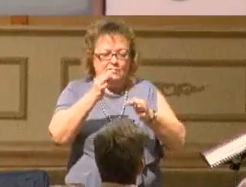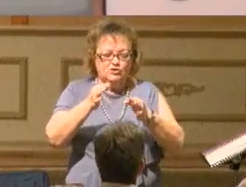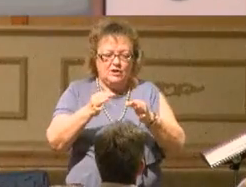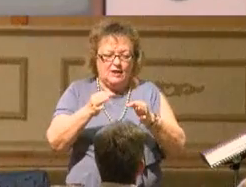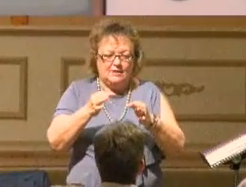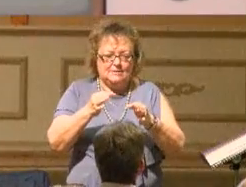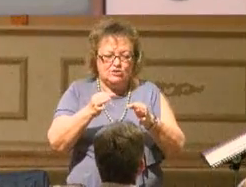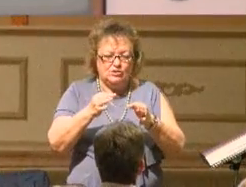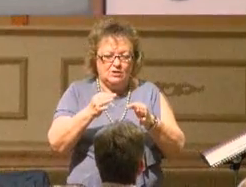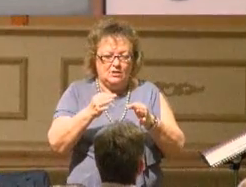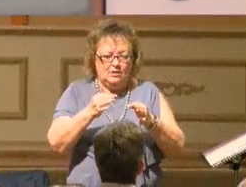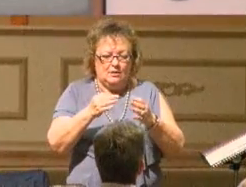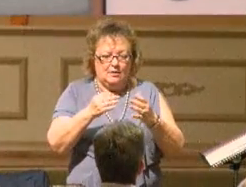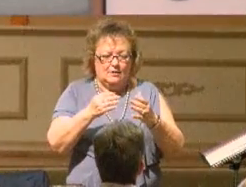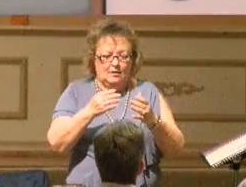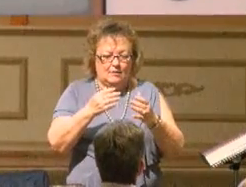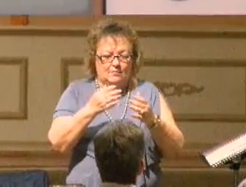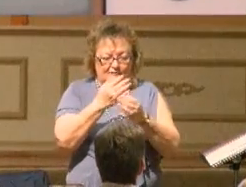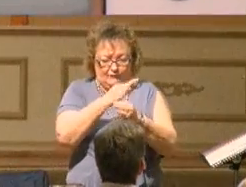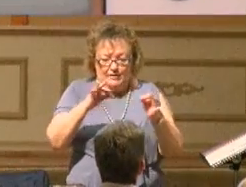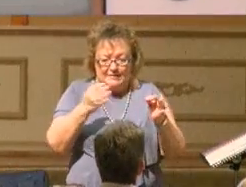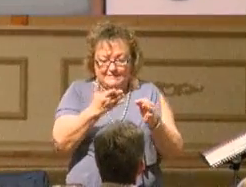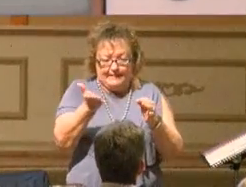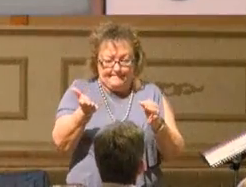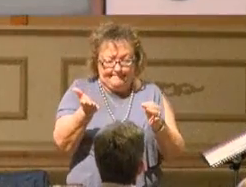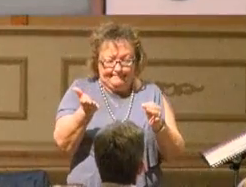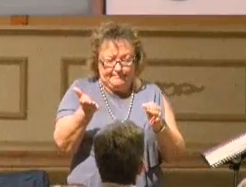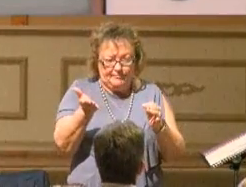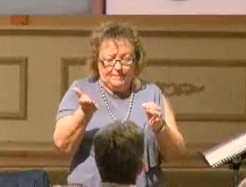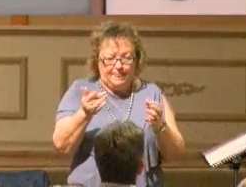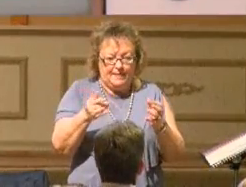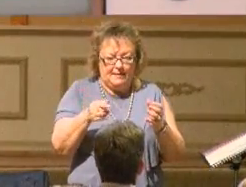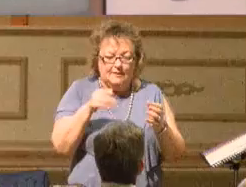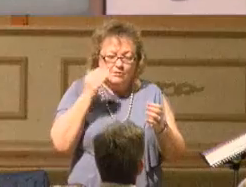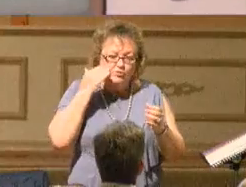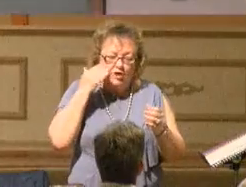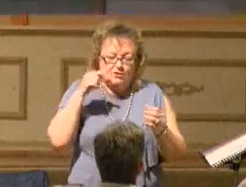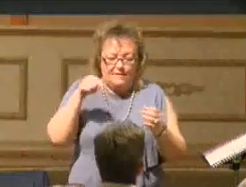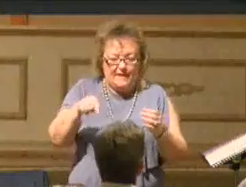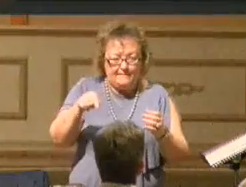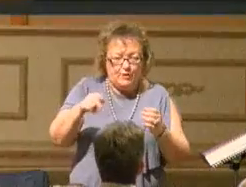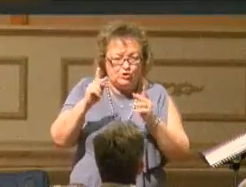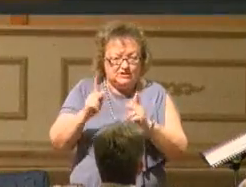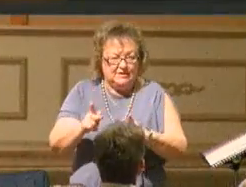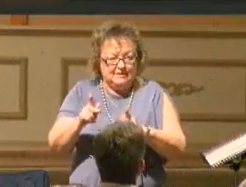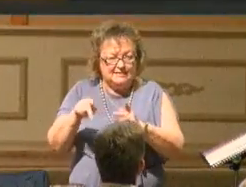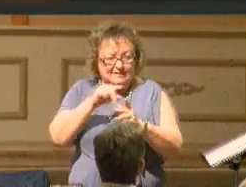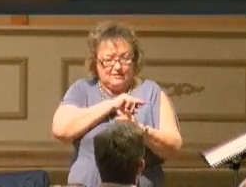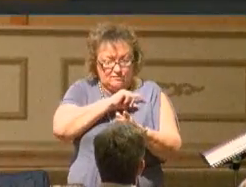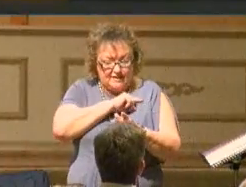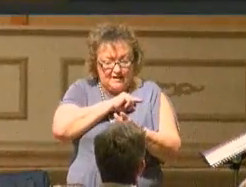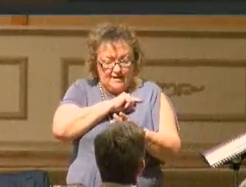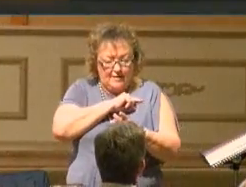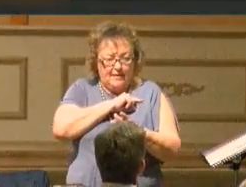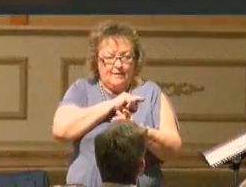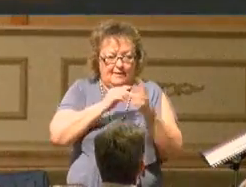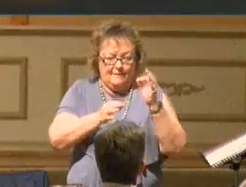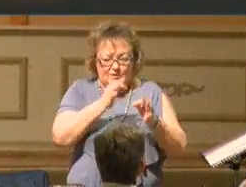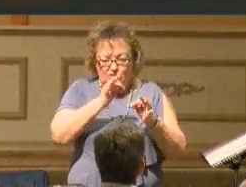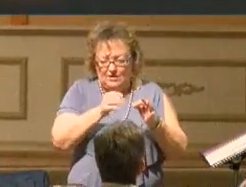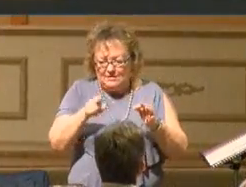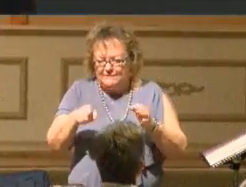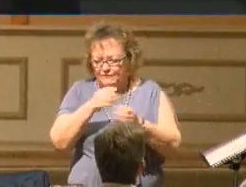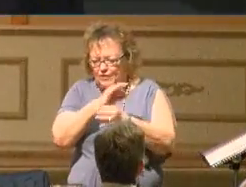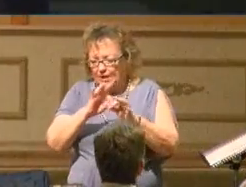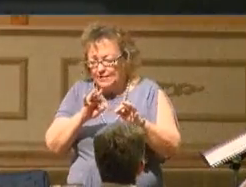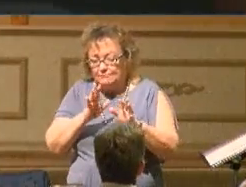acquits him, and it is known that he is guilty, and for some reason